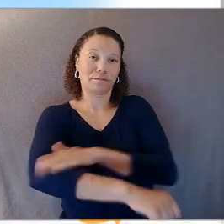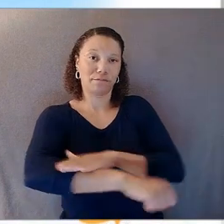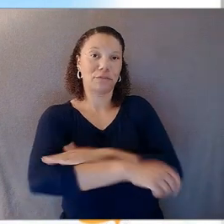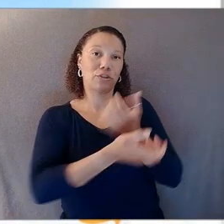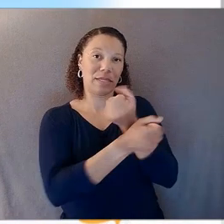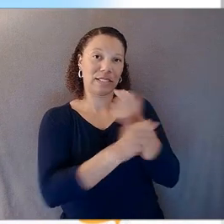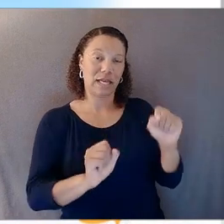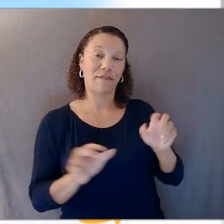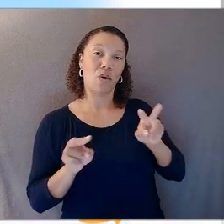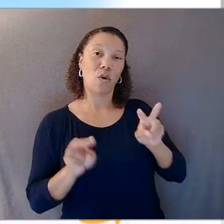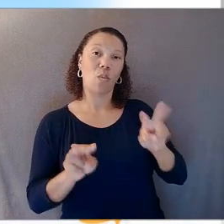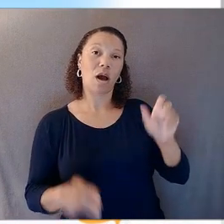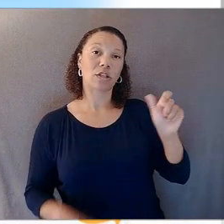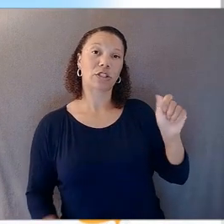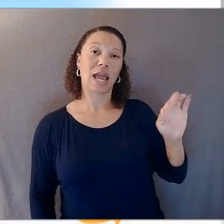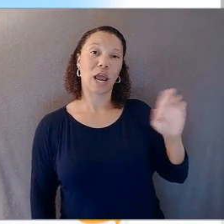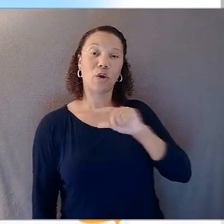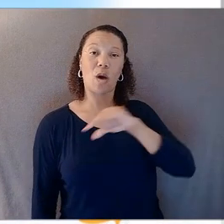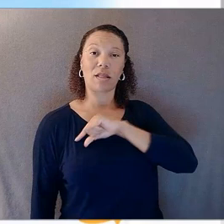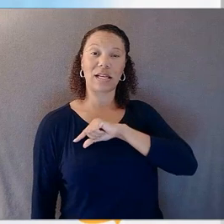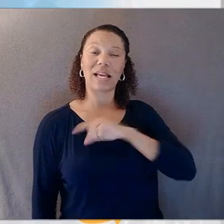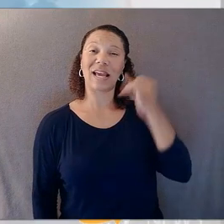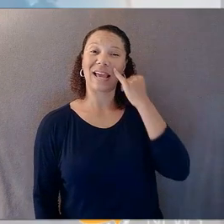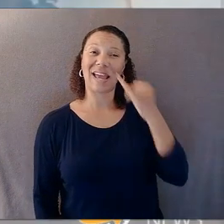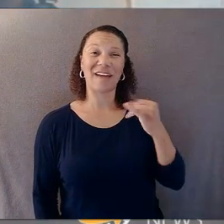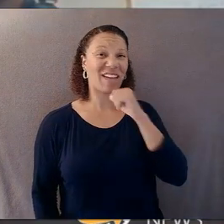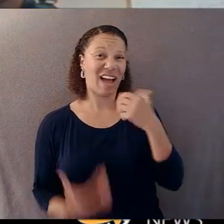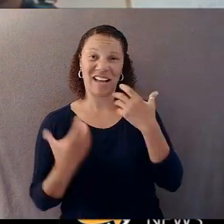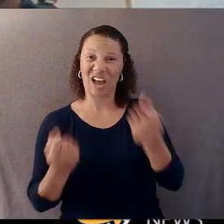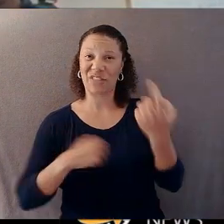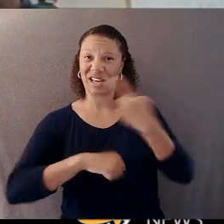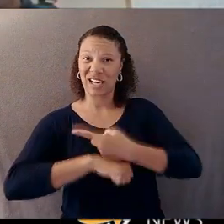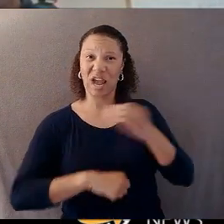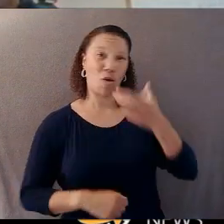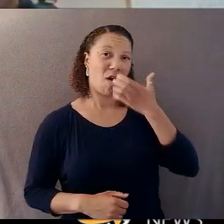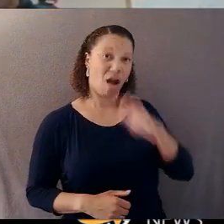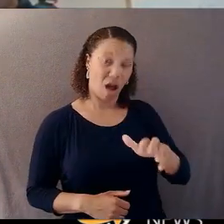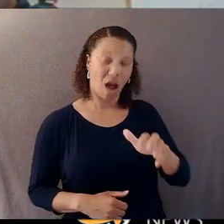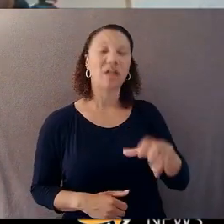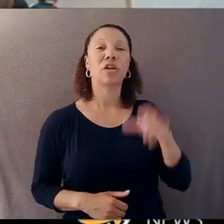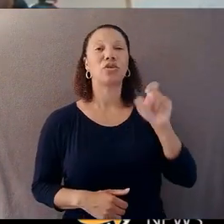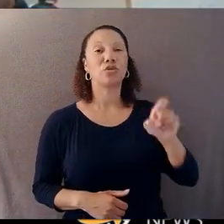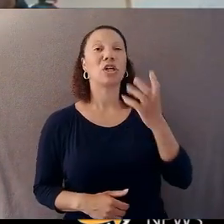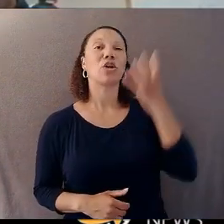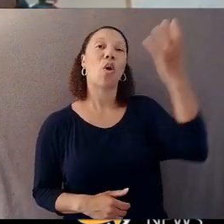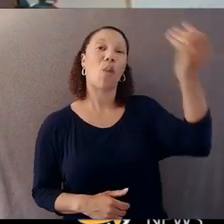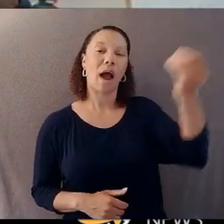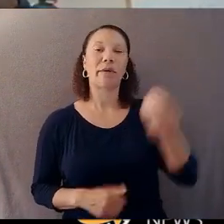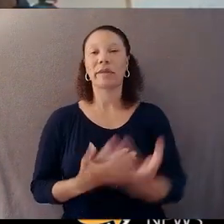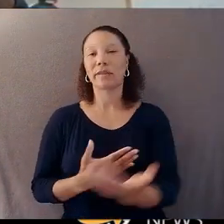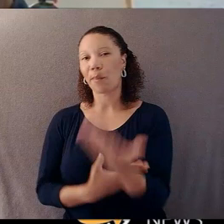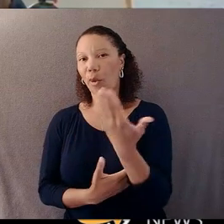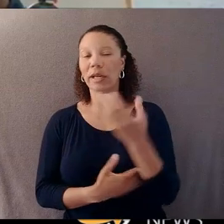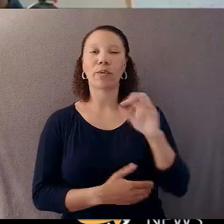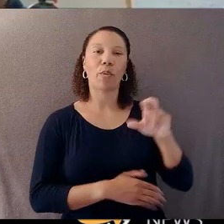day. If it's an unhealthy day or a super hot day, maybe go out in the morning or the evening when it's a little bit better for you and healthier